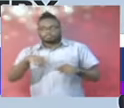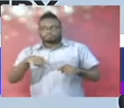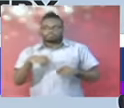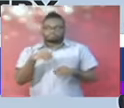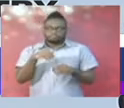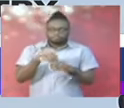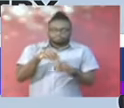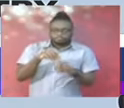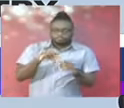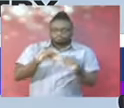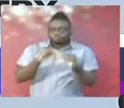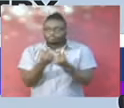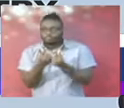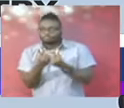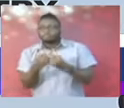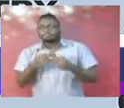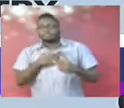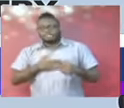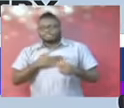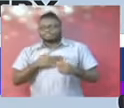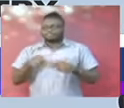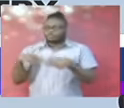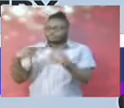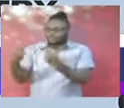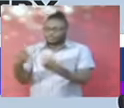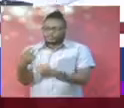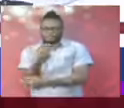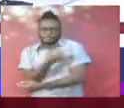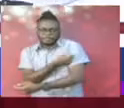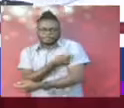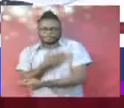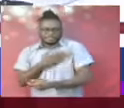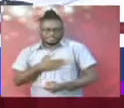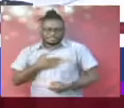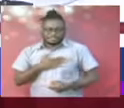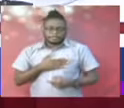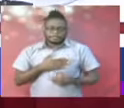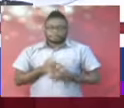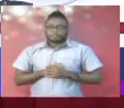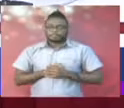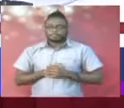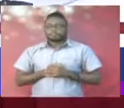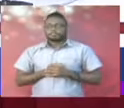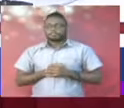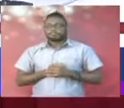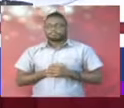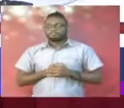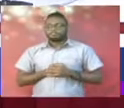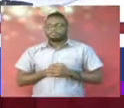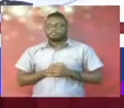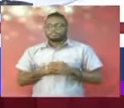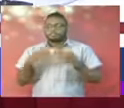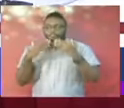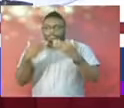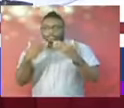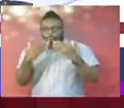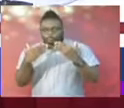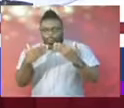way, public health way, to protect yourself and your loved ones. Thank you, CMO. We now move to